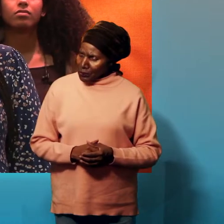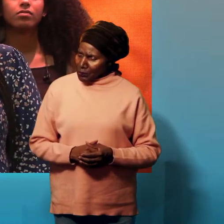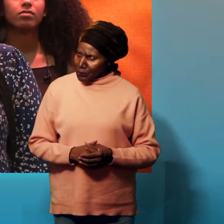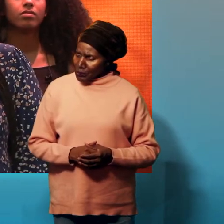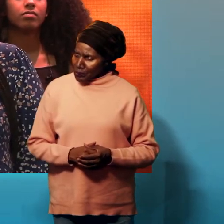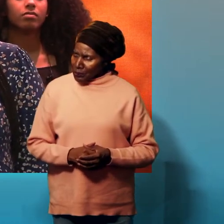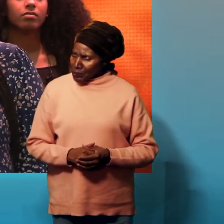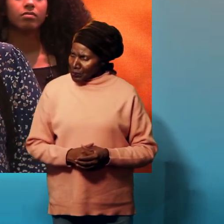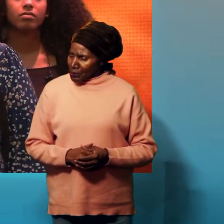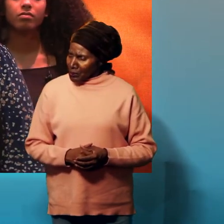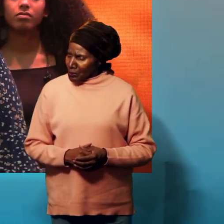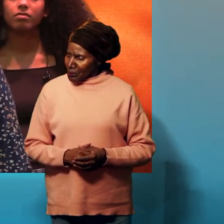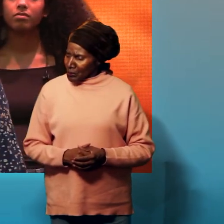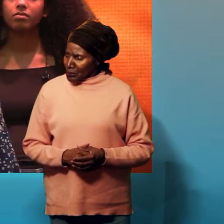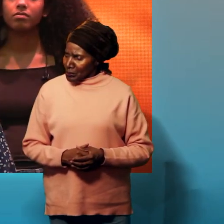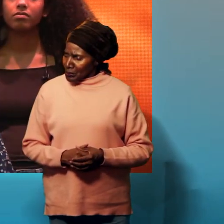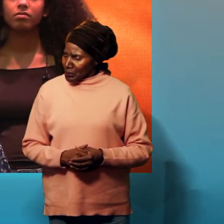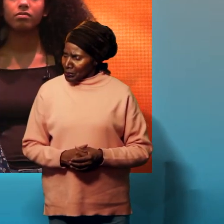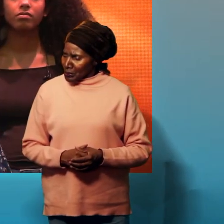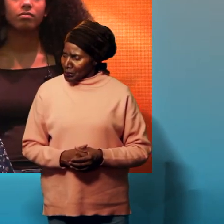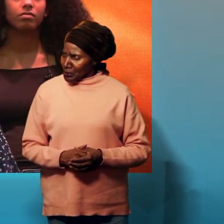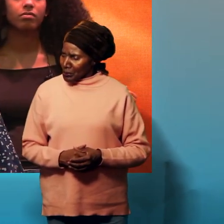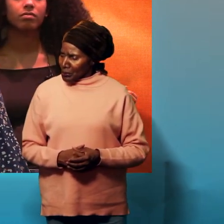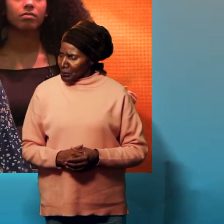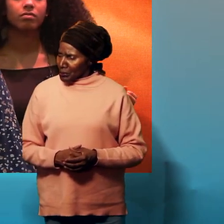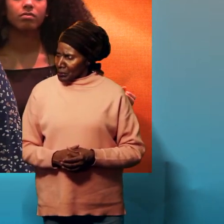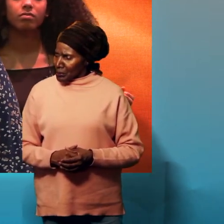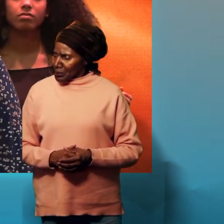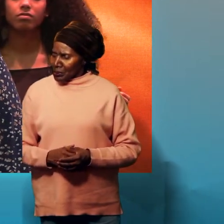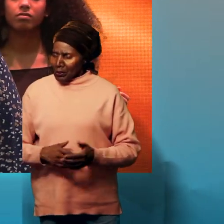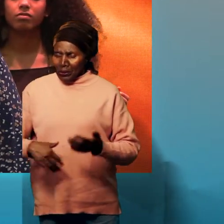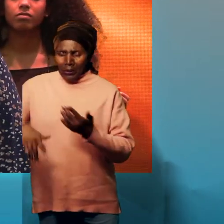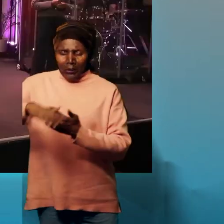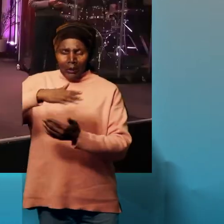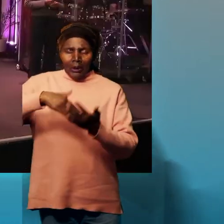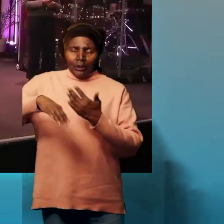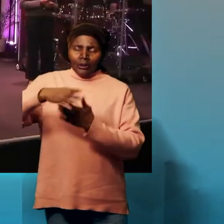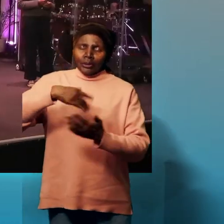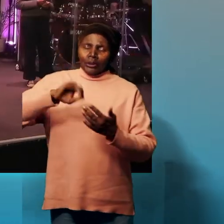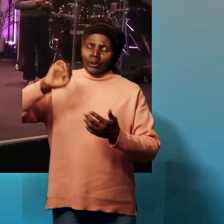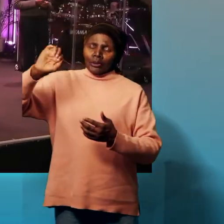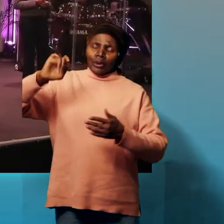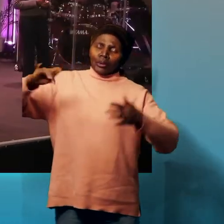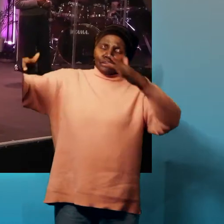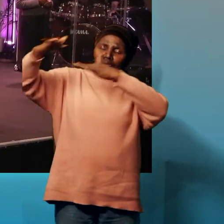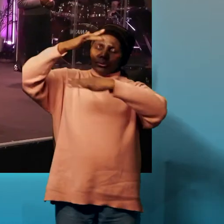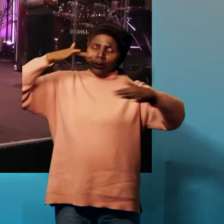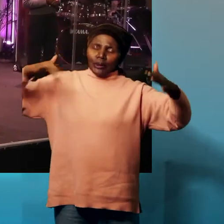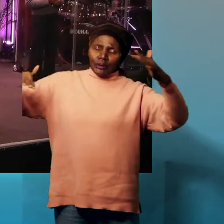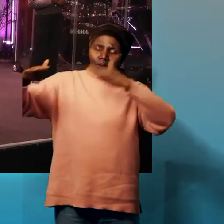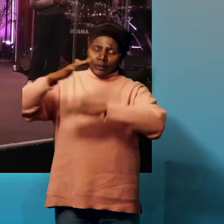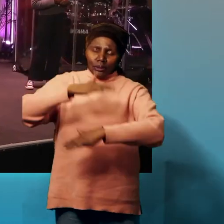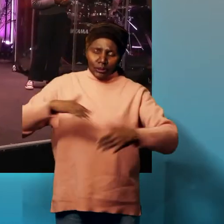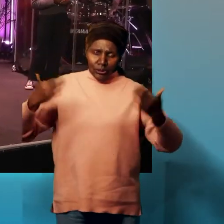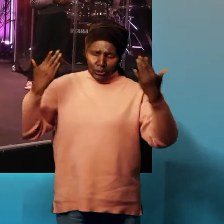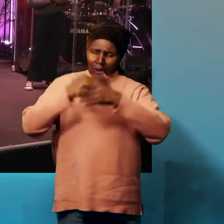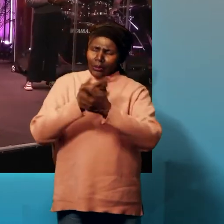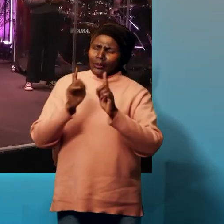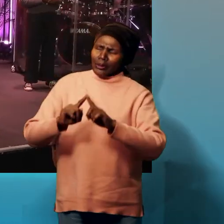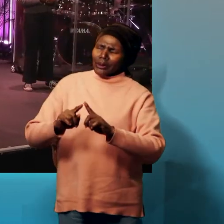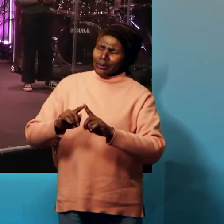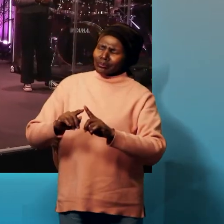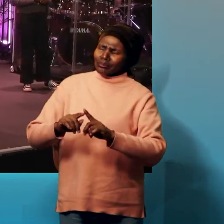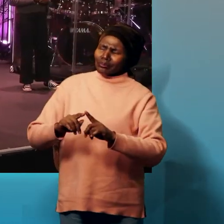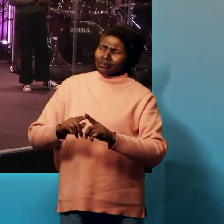We're in the midst of your presence this evening, acknowledging your work,